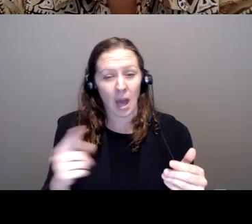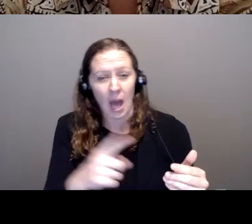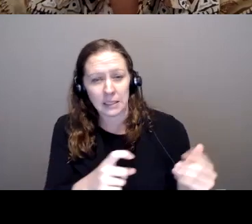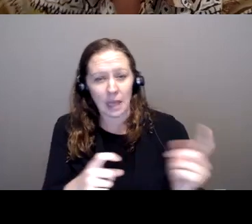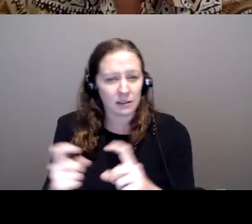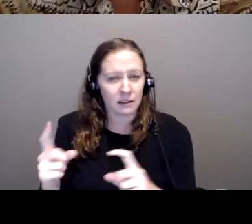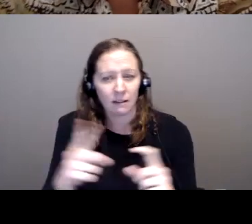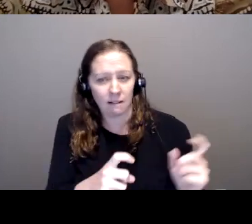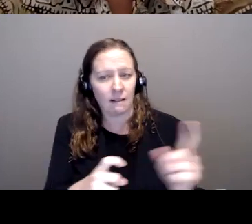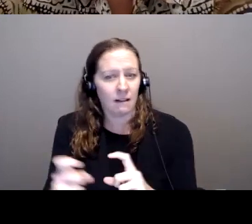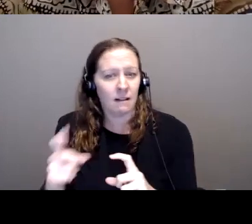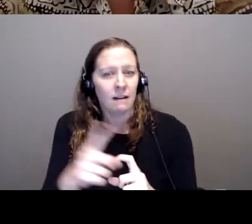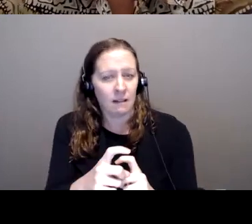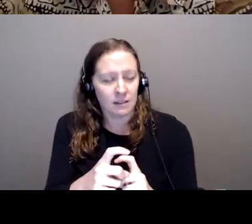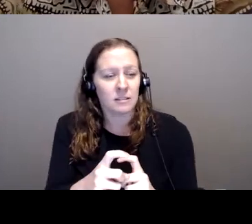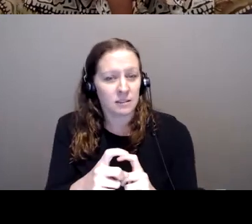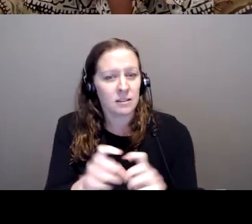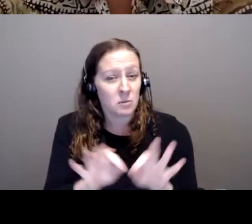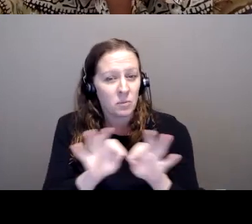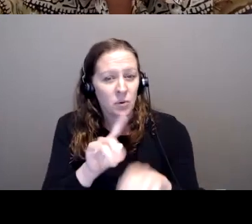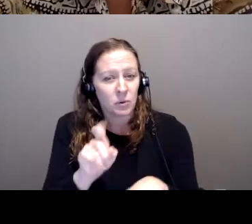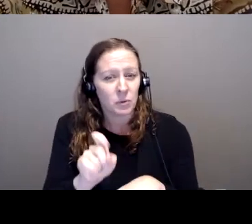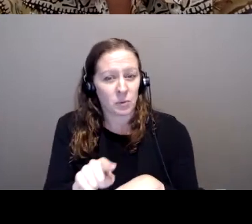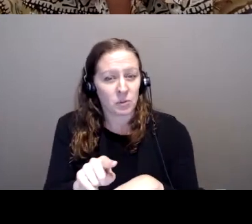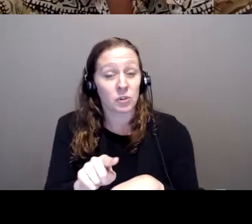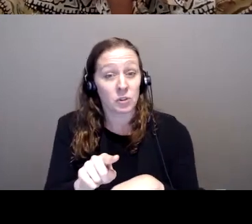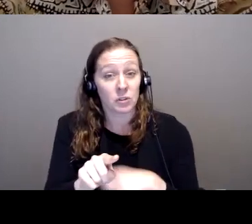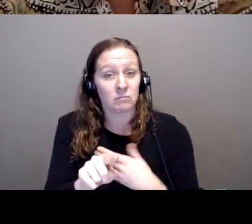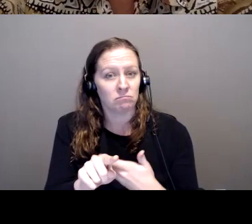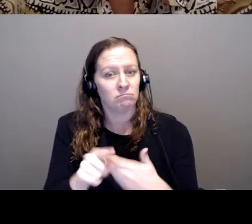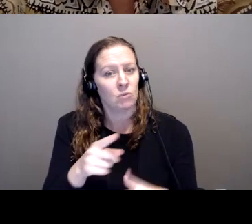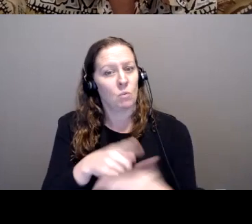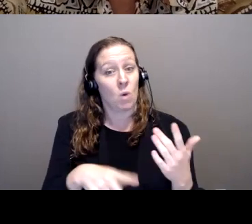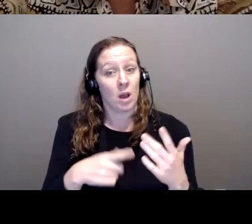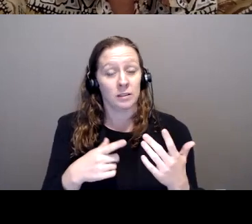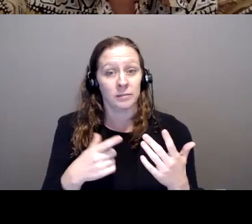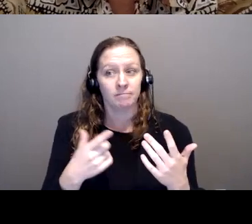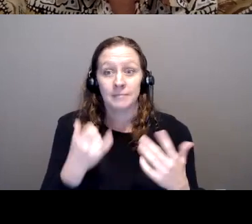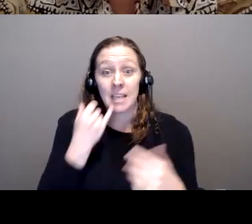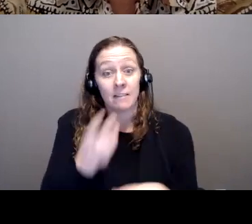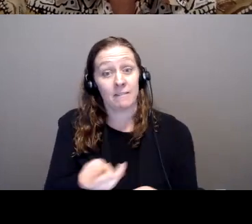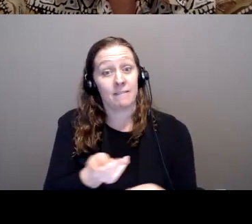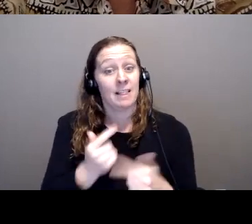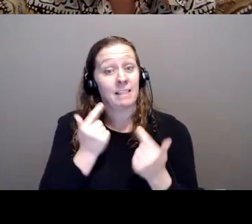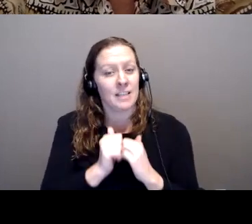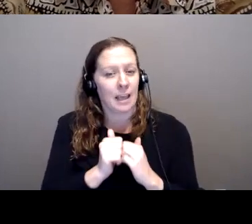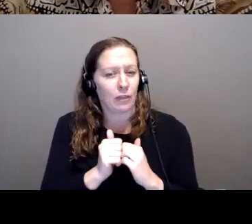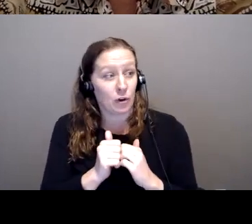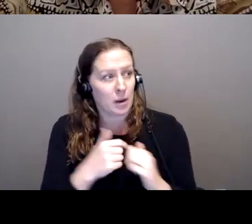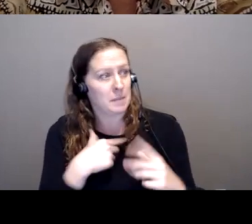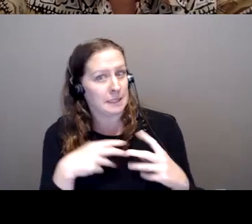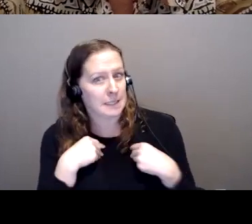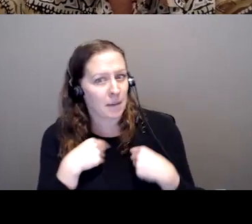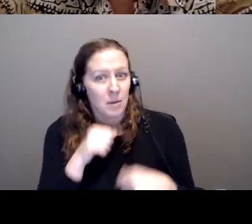valuable questions and about what they can live with, what they can't live with, what